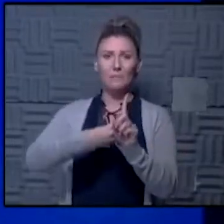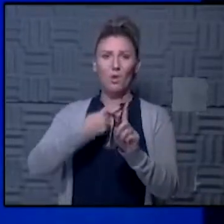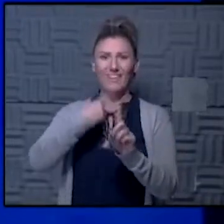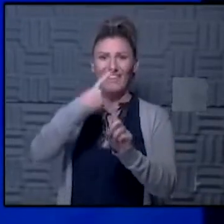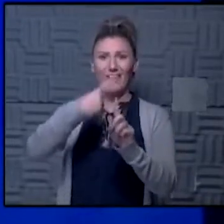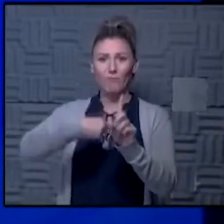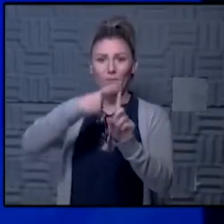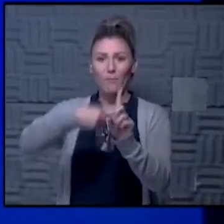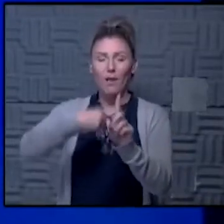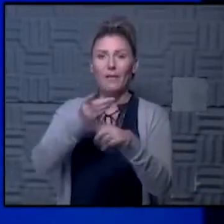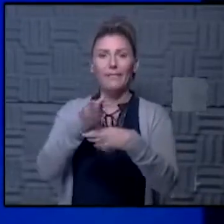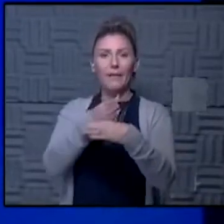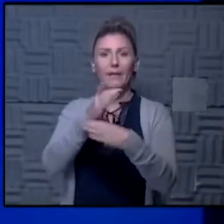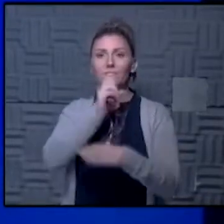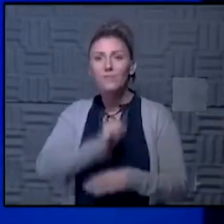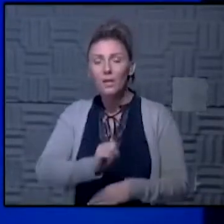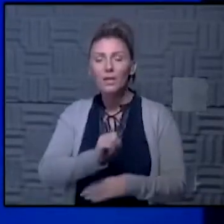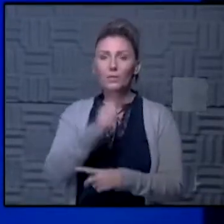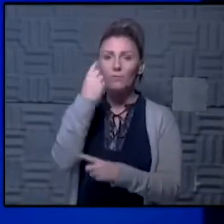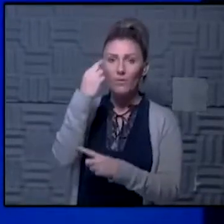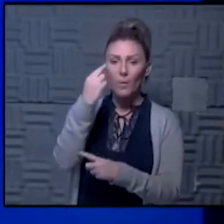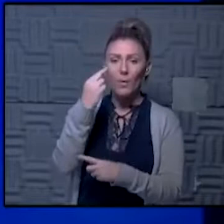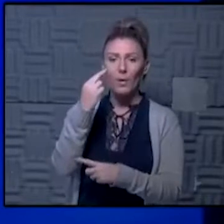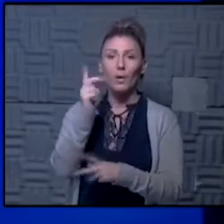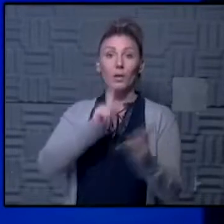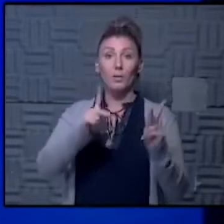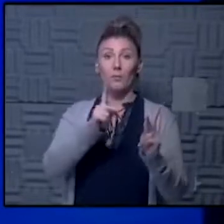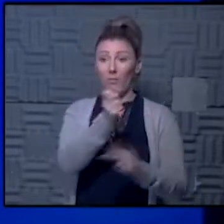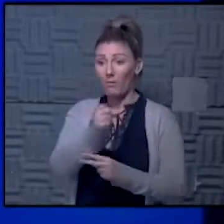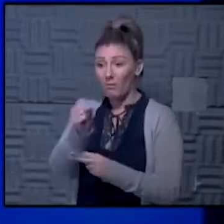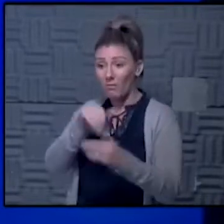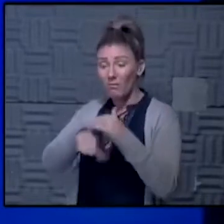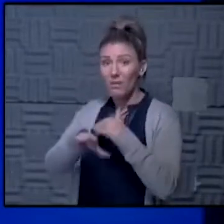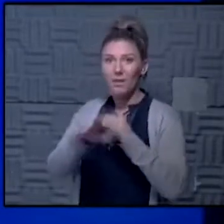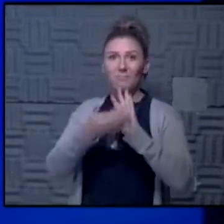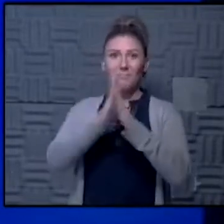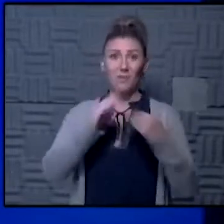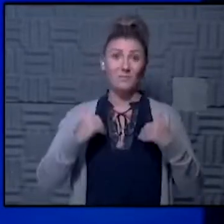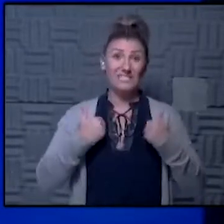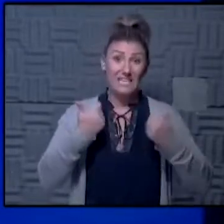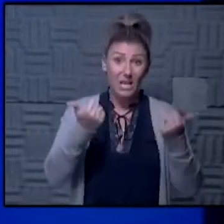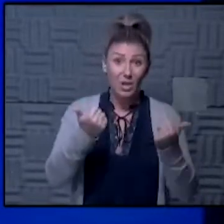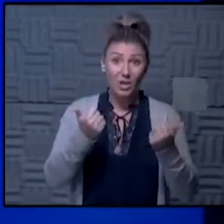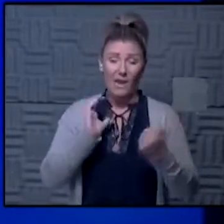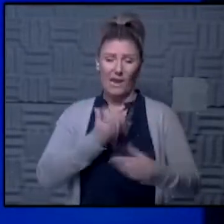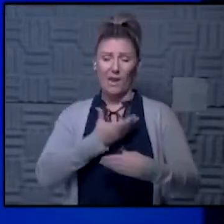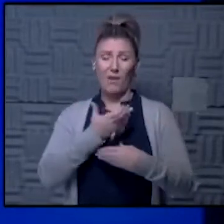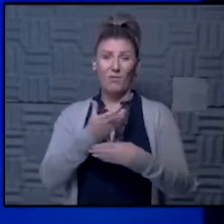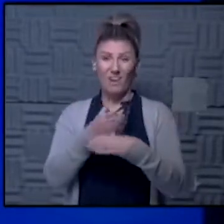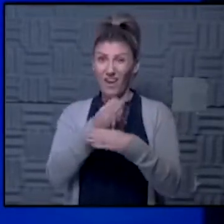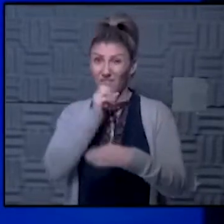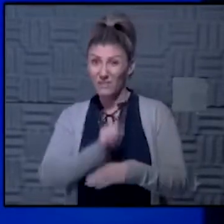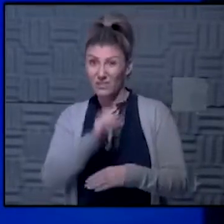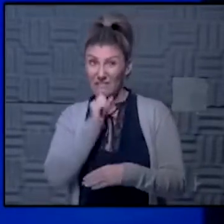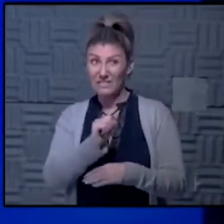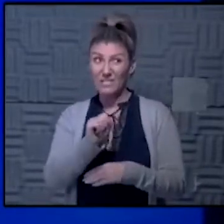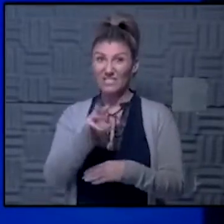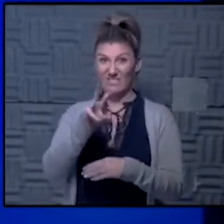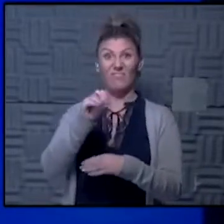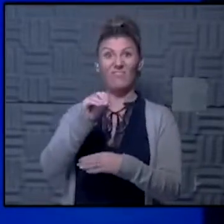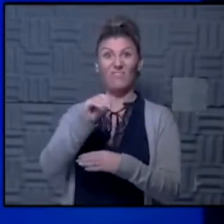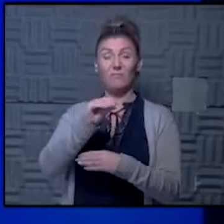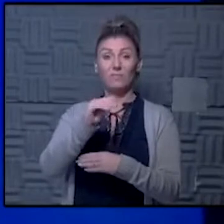month, it seems like the average age for those being admitted that month gets younger. I think our average age is actually in the 50s for the